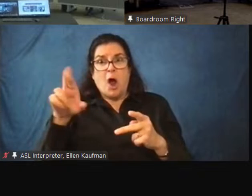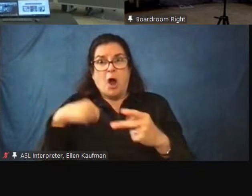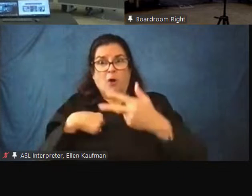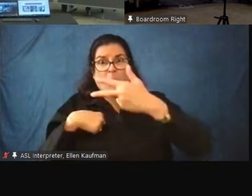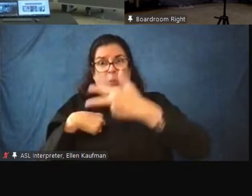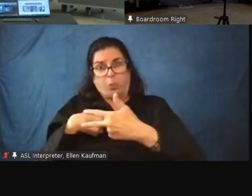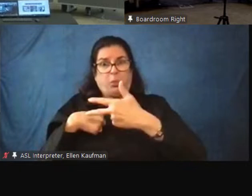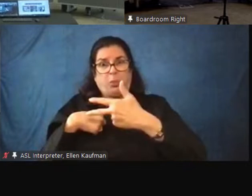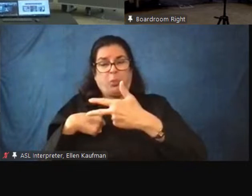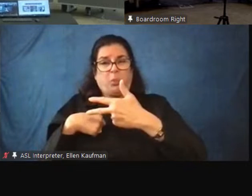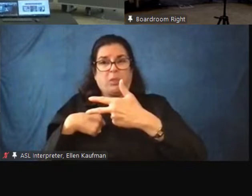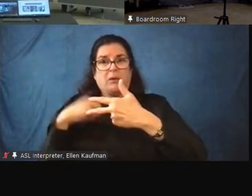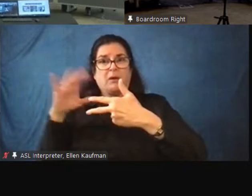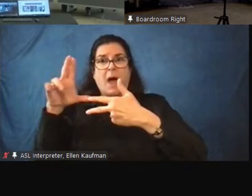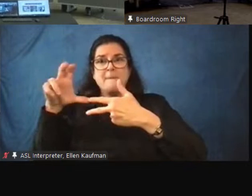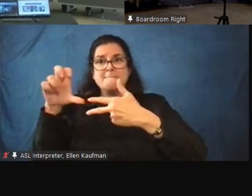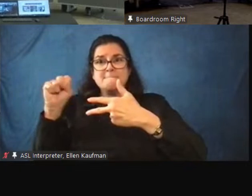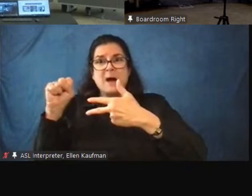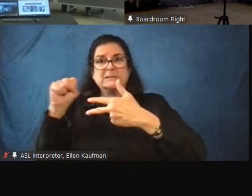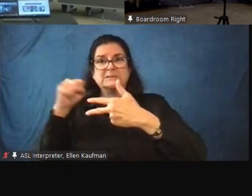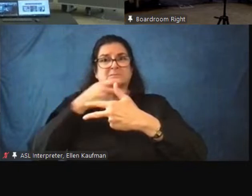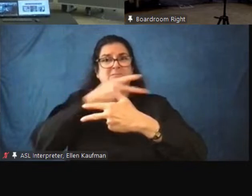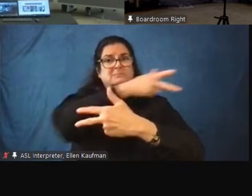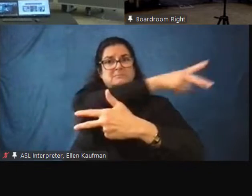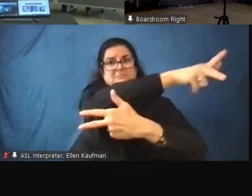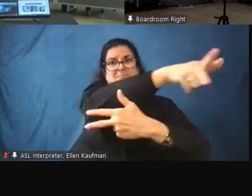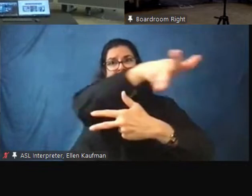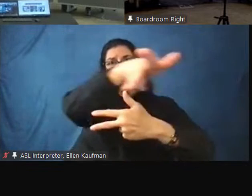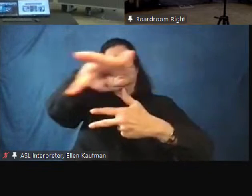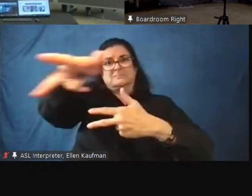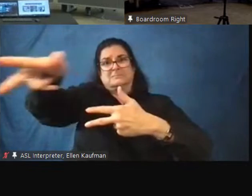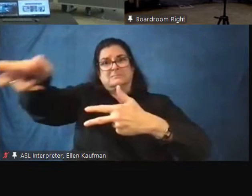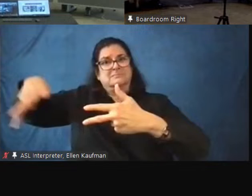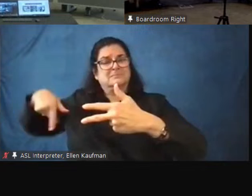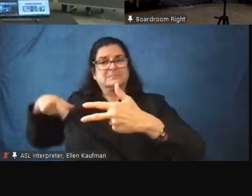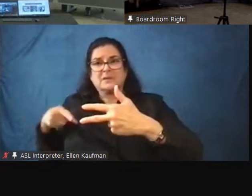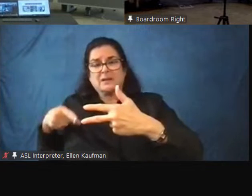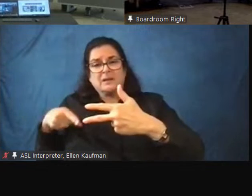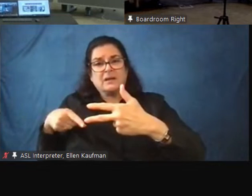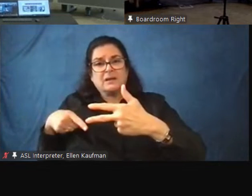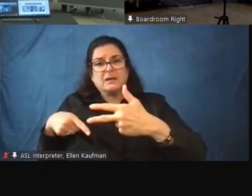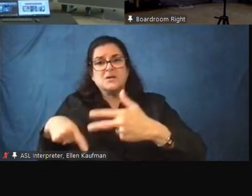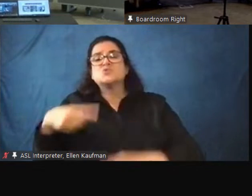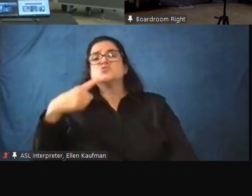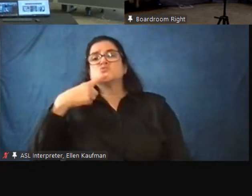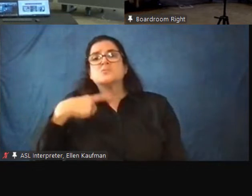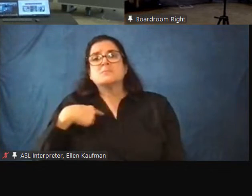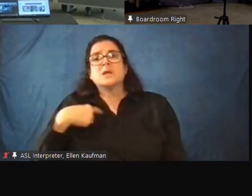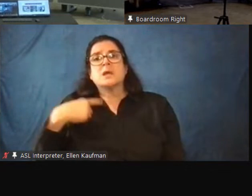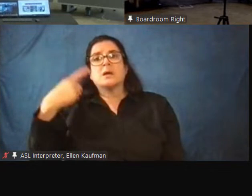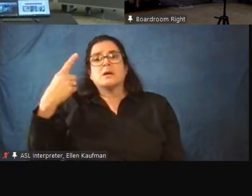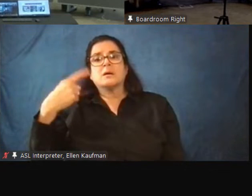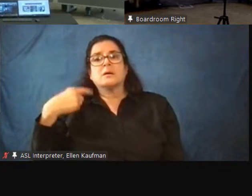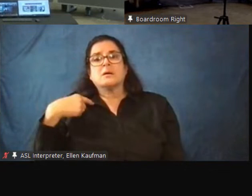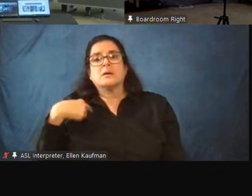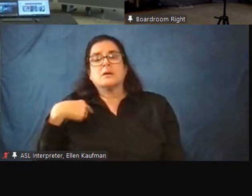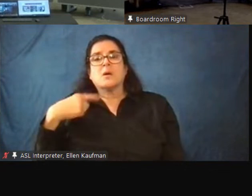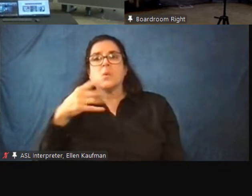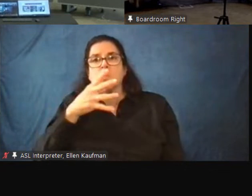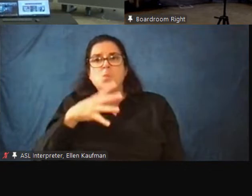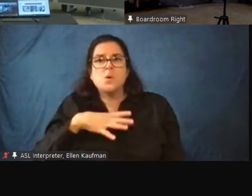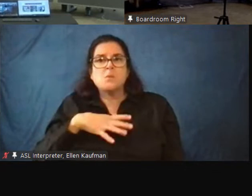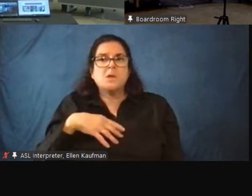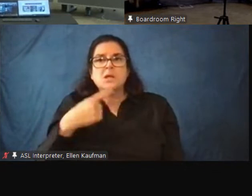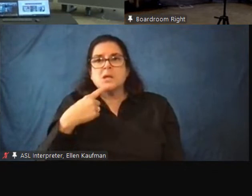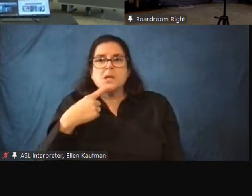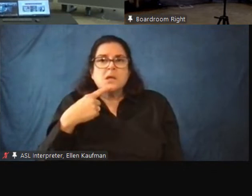is the bus stop where the buses stop. They have even told me one time, it was in Hispanic, he started telling me I don't know